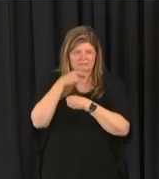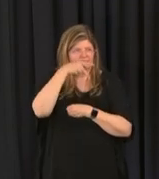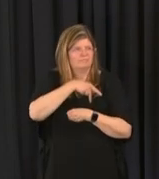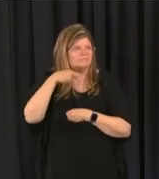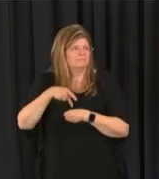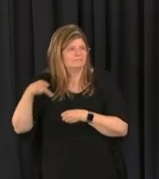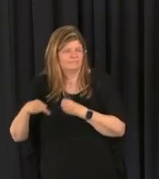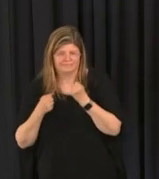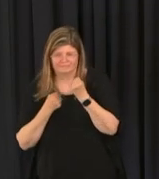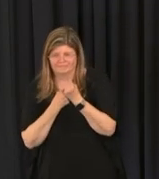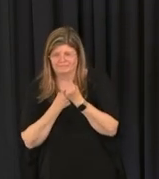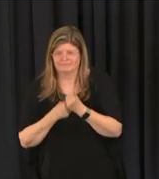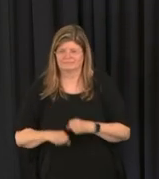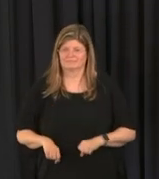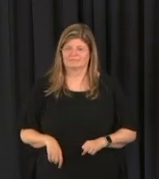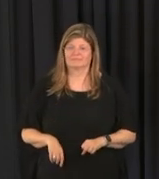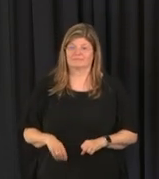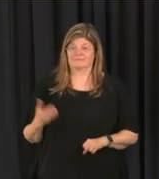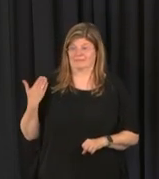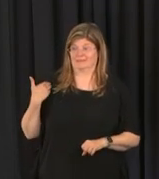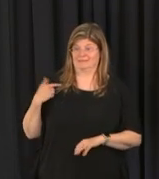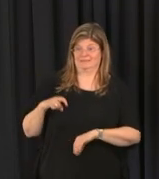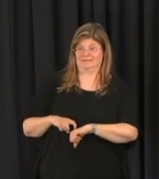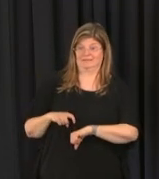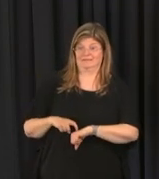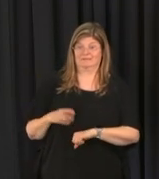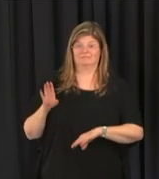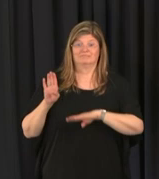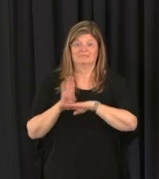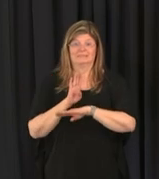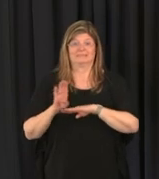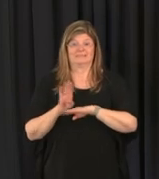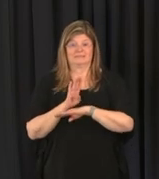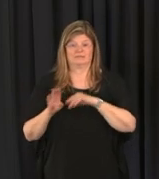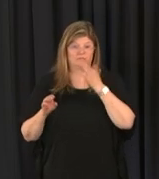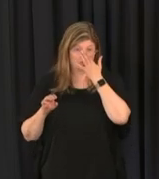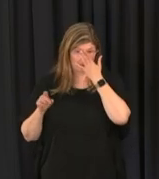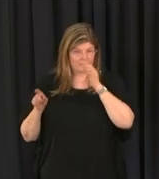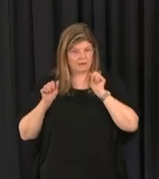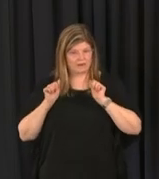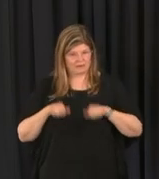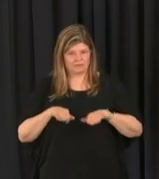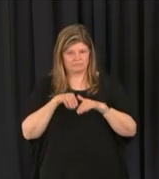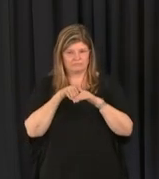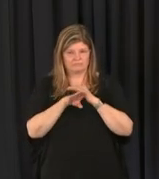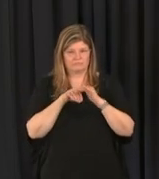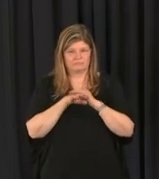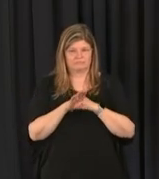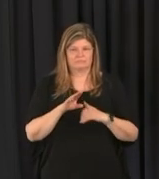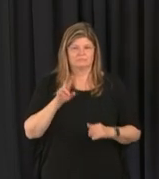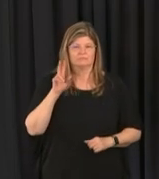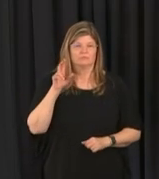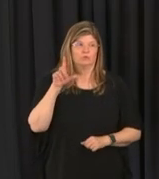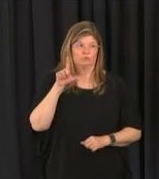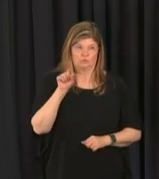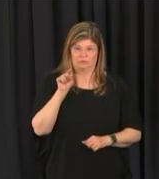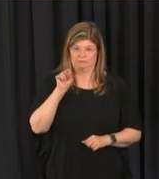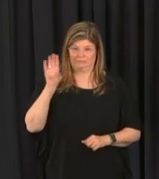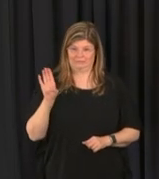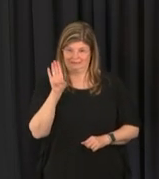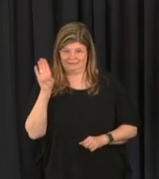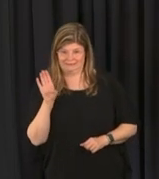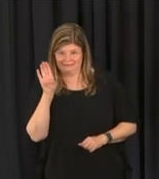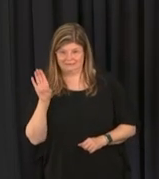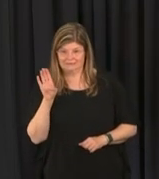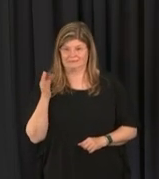the last round, DC businesses were able to access $2.2 billion in 2020. So we want to make